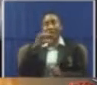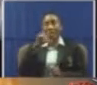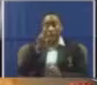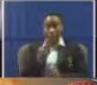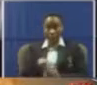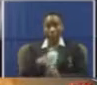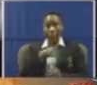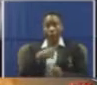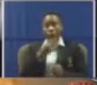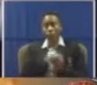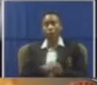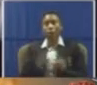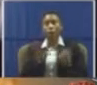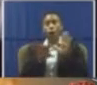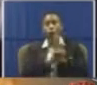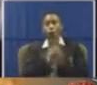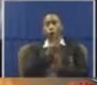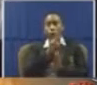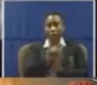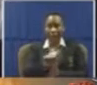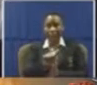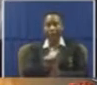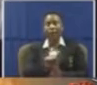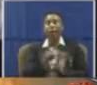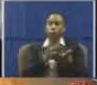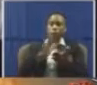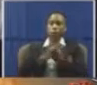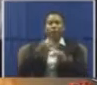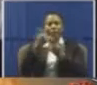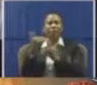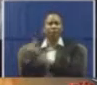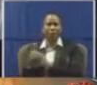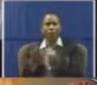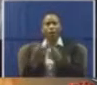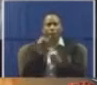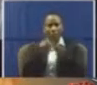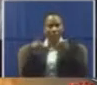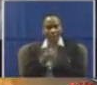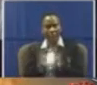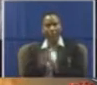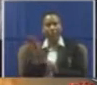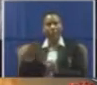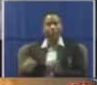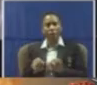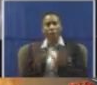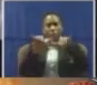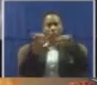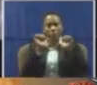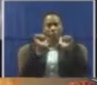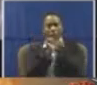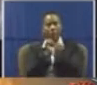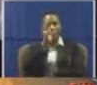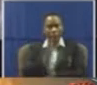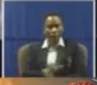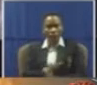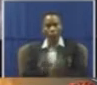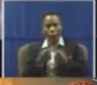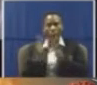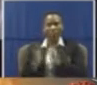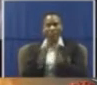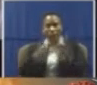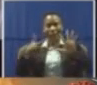the time limitation on the taking of buccal samples from already convicted and imprisoned persons on Schedule